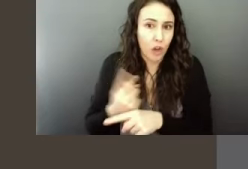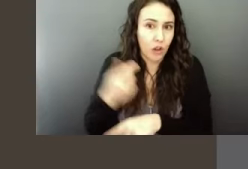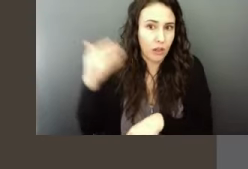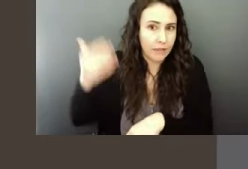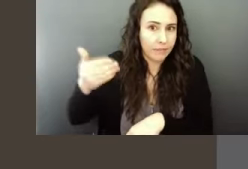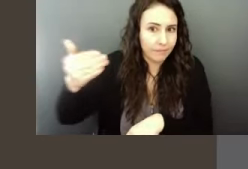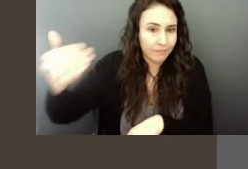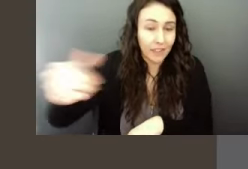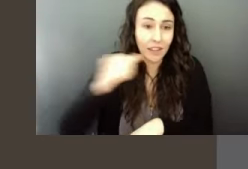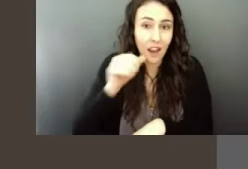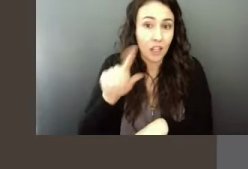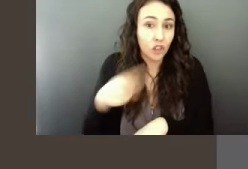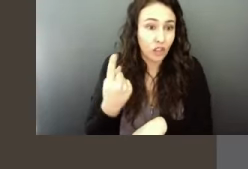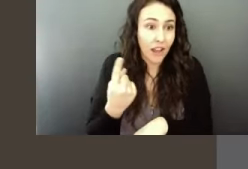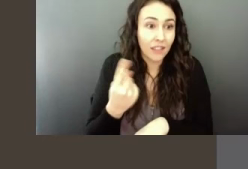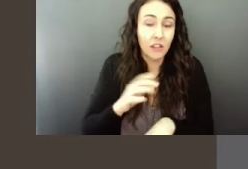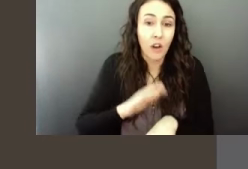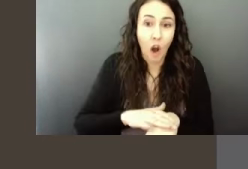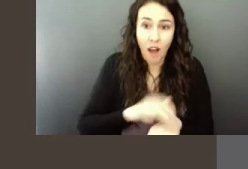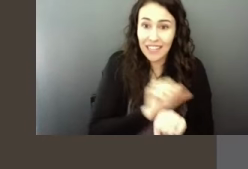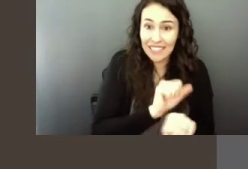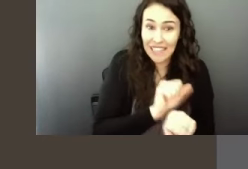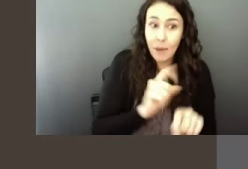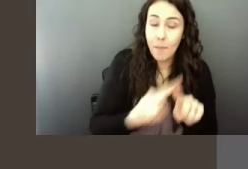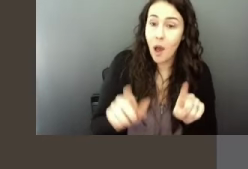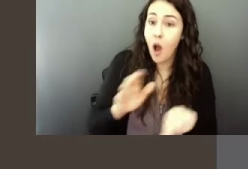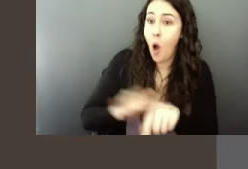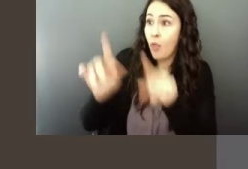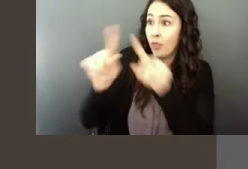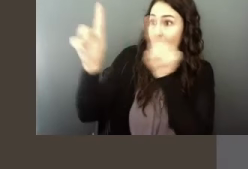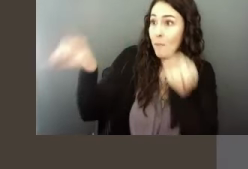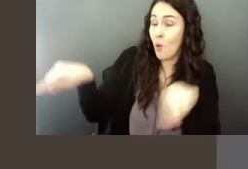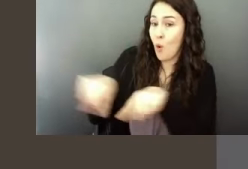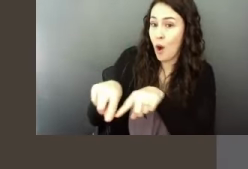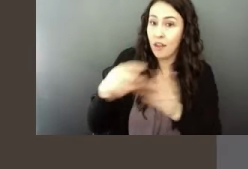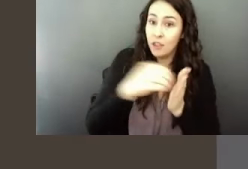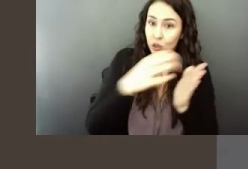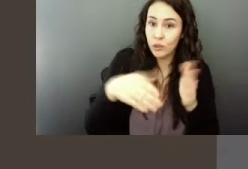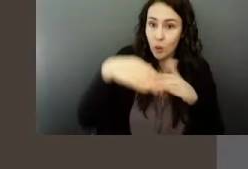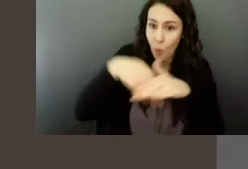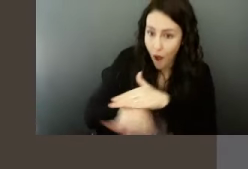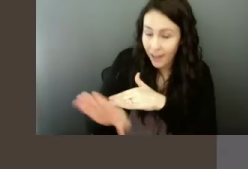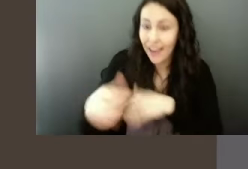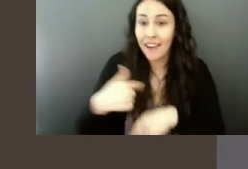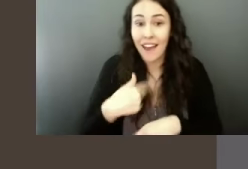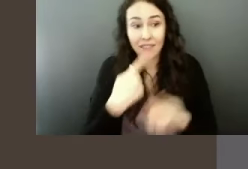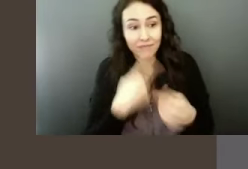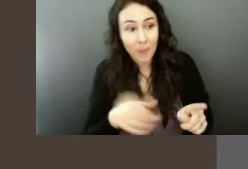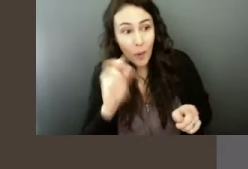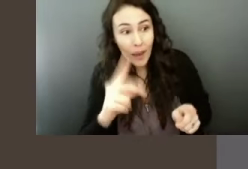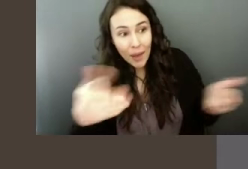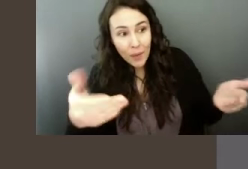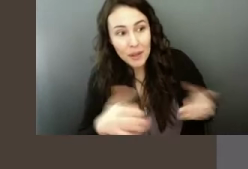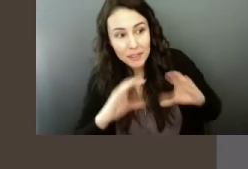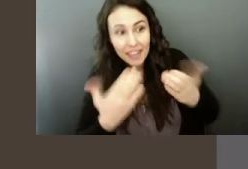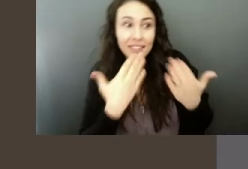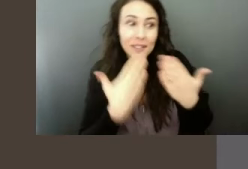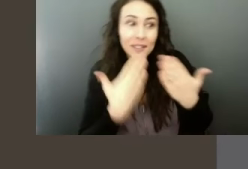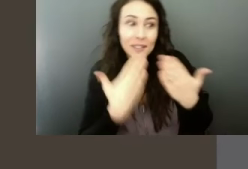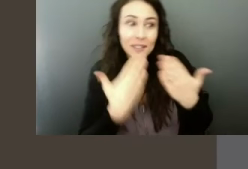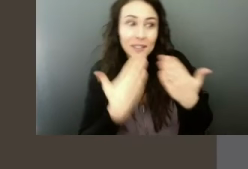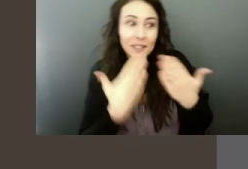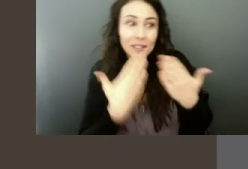on the assignments, but on the board. When the students walk in, I say like, okay, everybody, welcome to class. Good morning. And here's